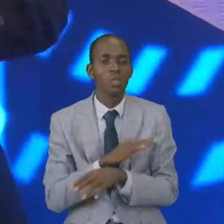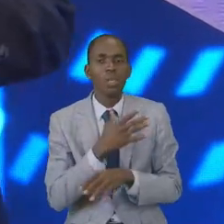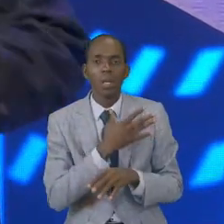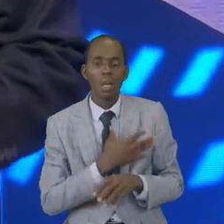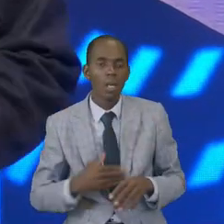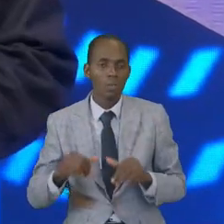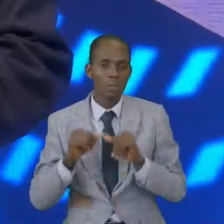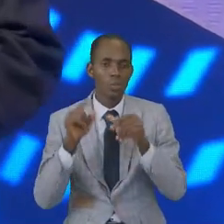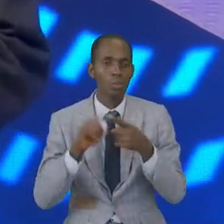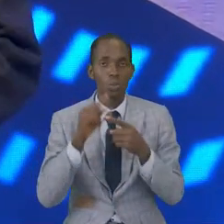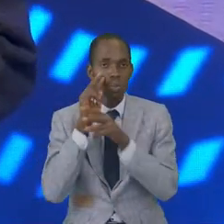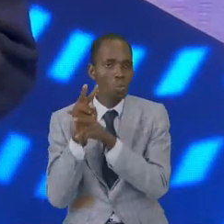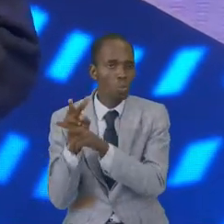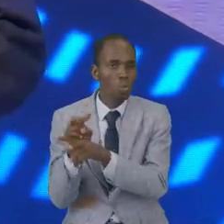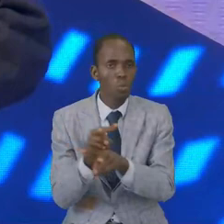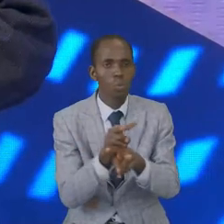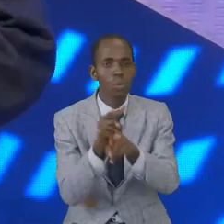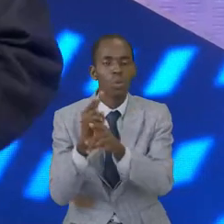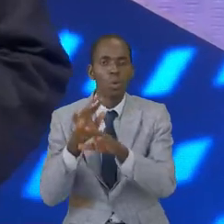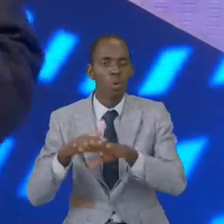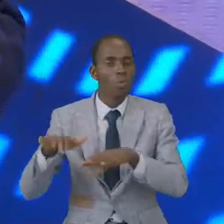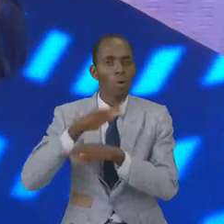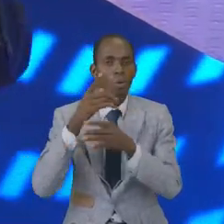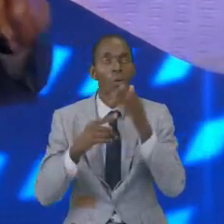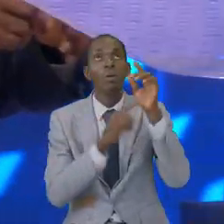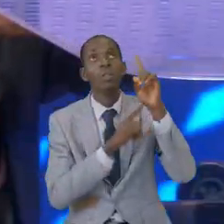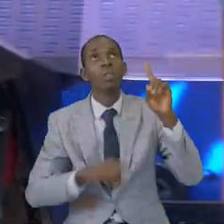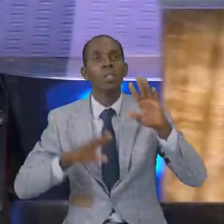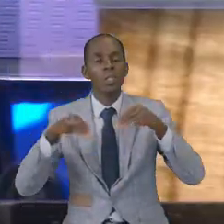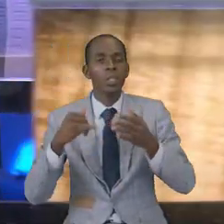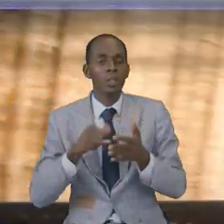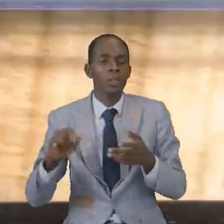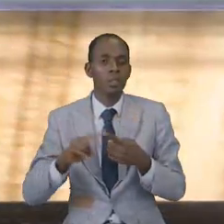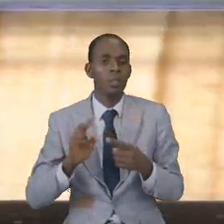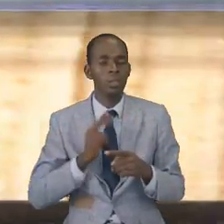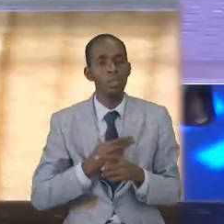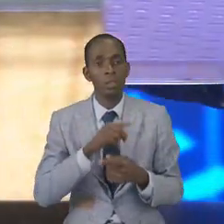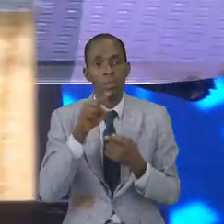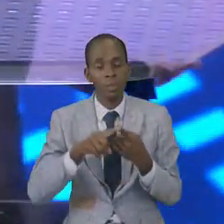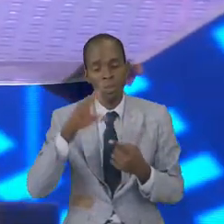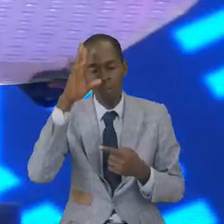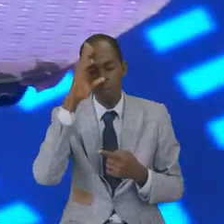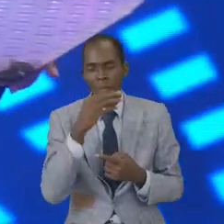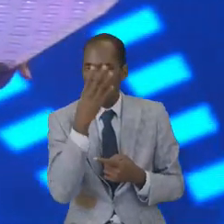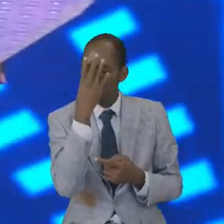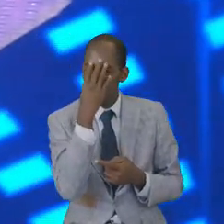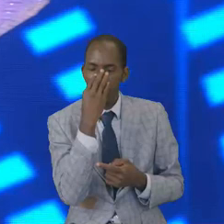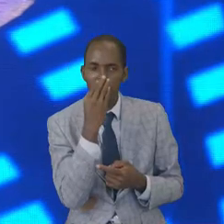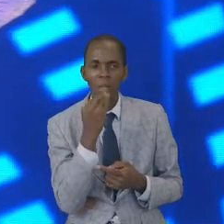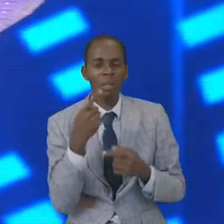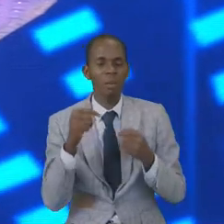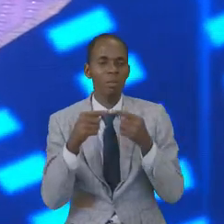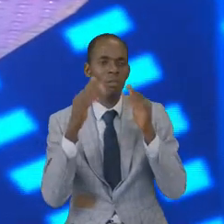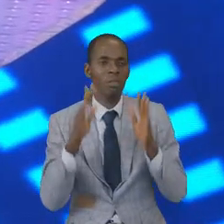on watching over what the Lord has given us. When man slept, his enemy